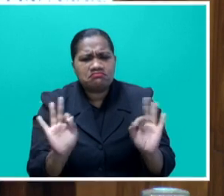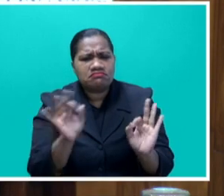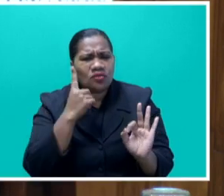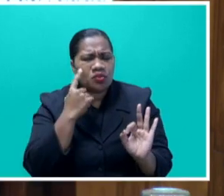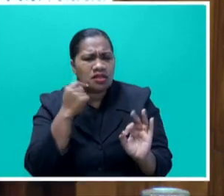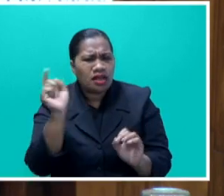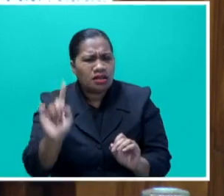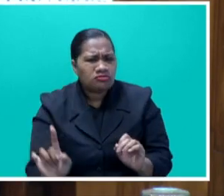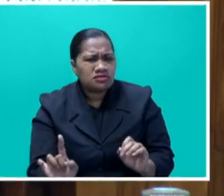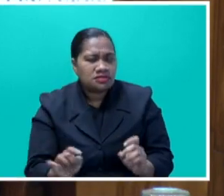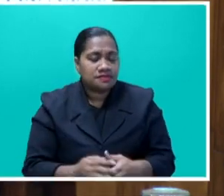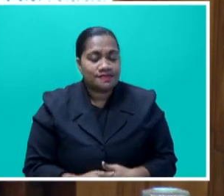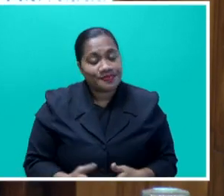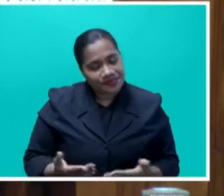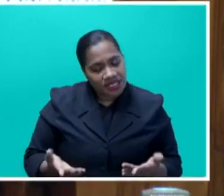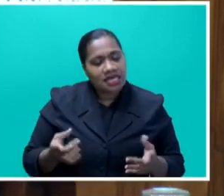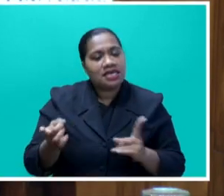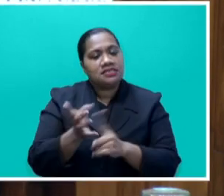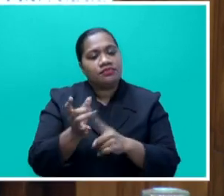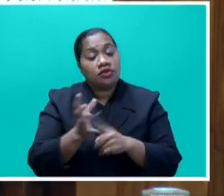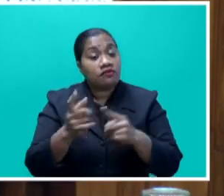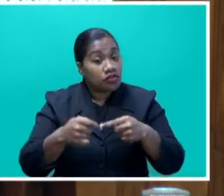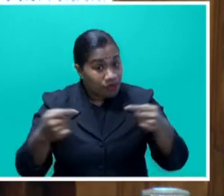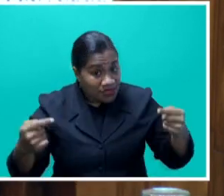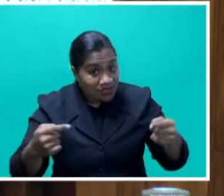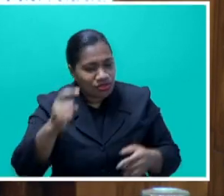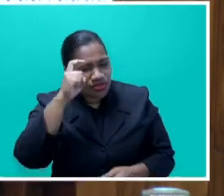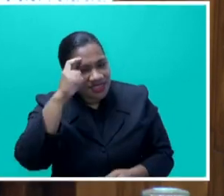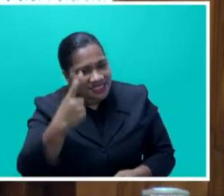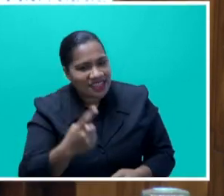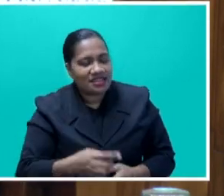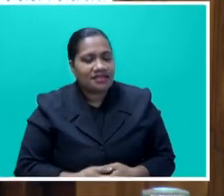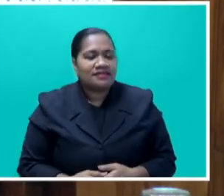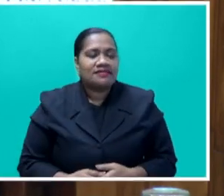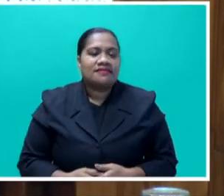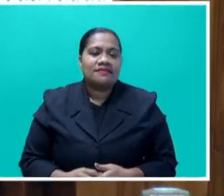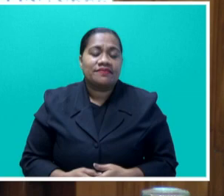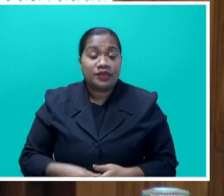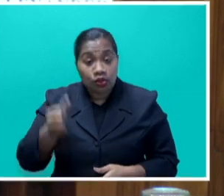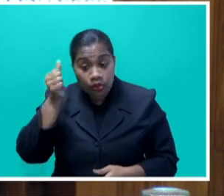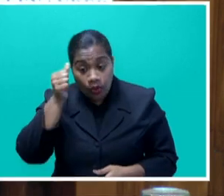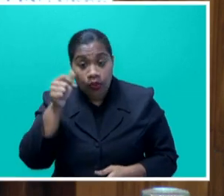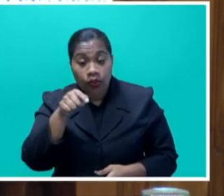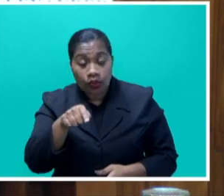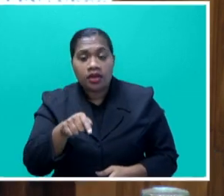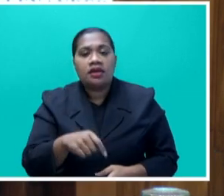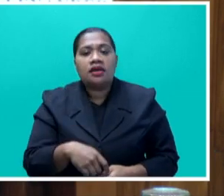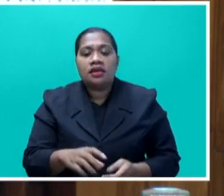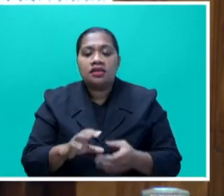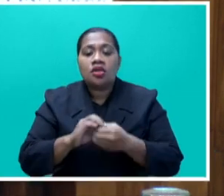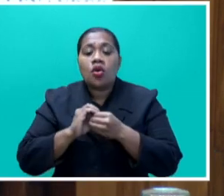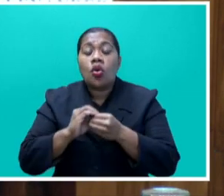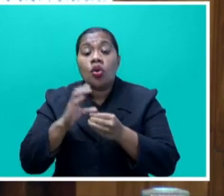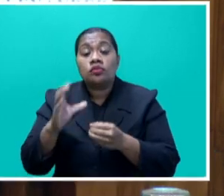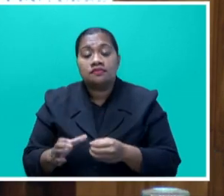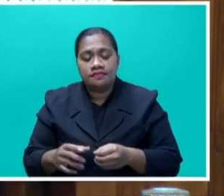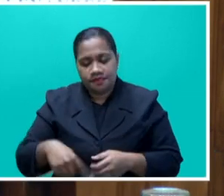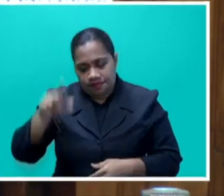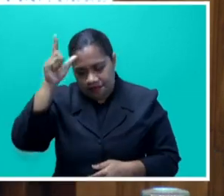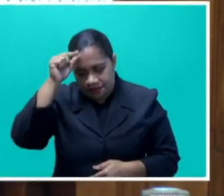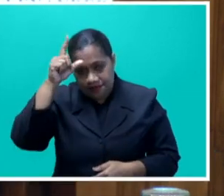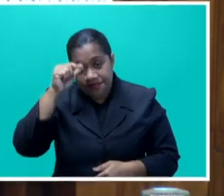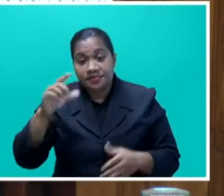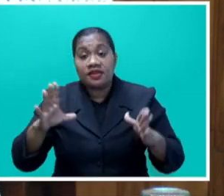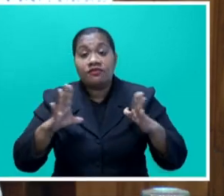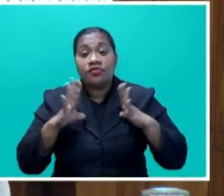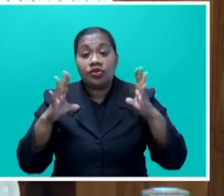is important for the opposition to understand and note that it is the owners of Itoke and freehold land